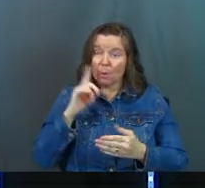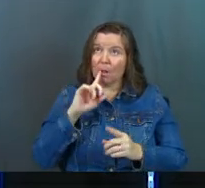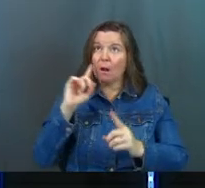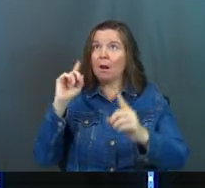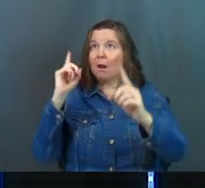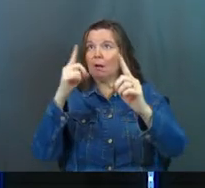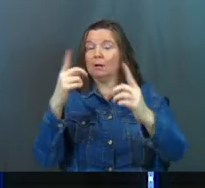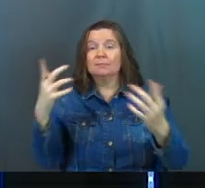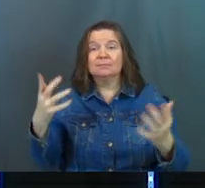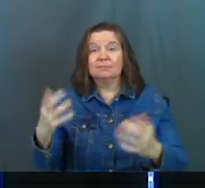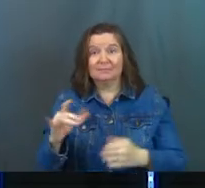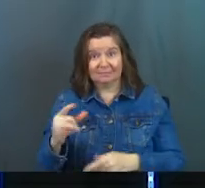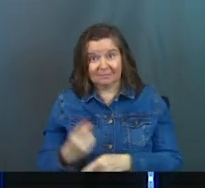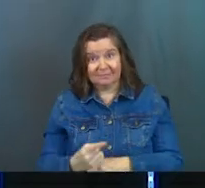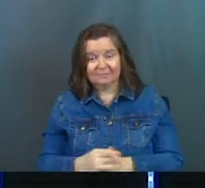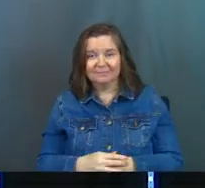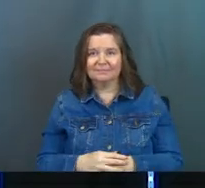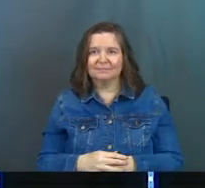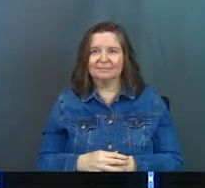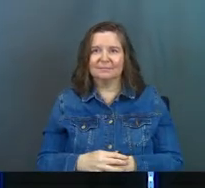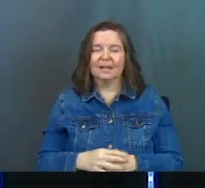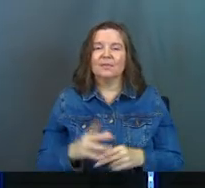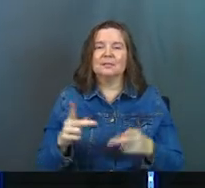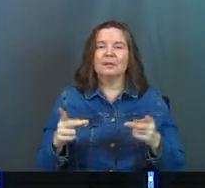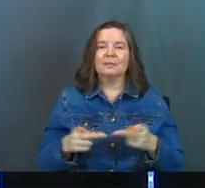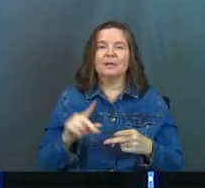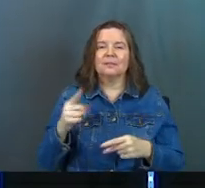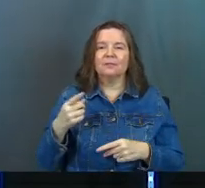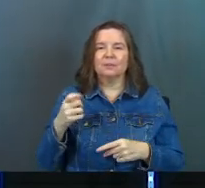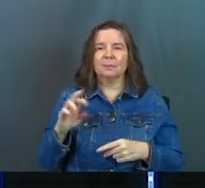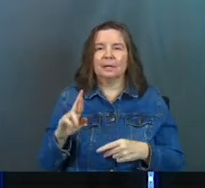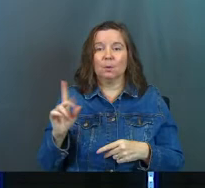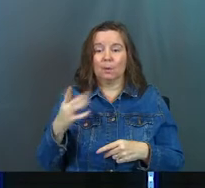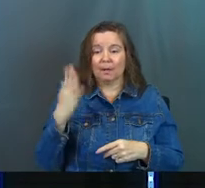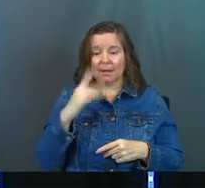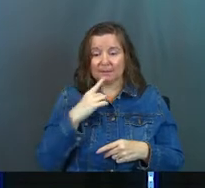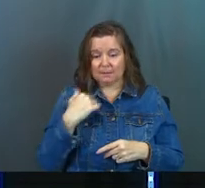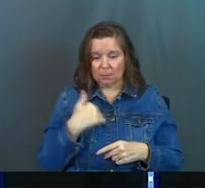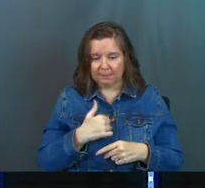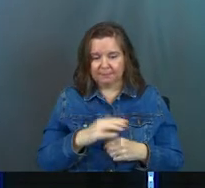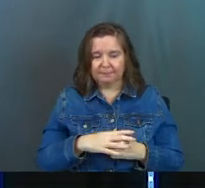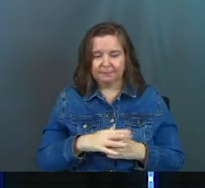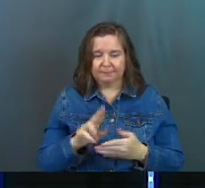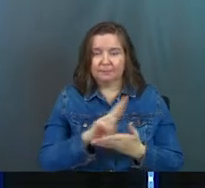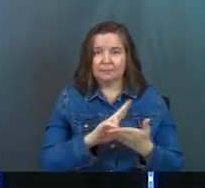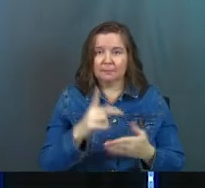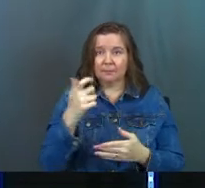going? There's a spot in 1 Peter where God says to us, he says,